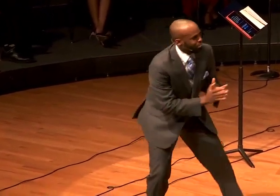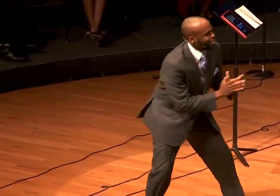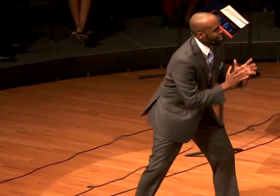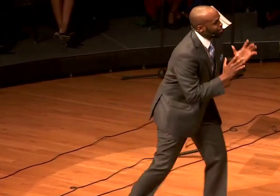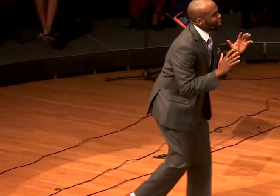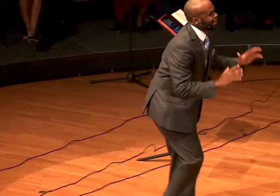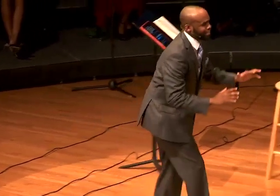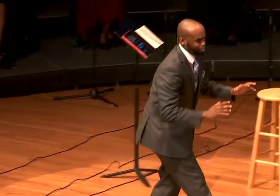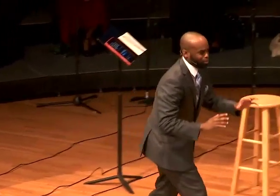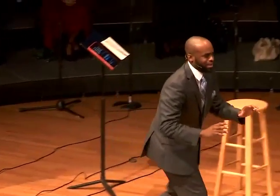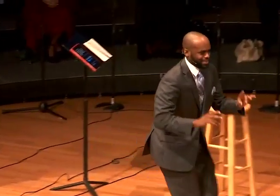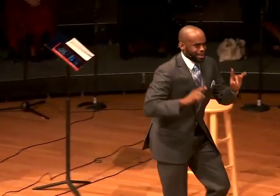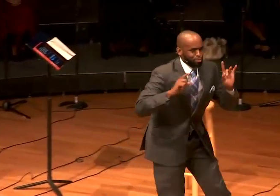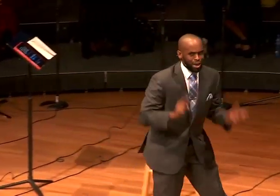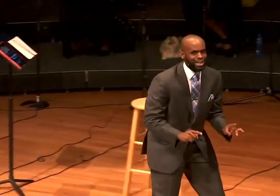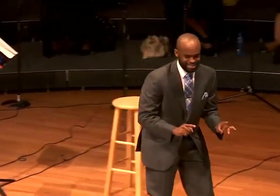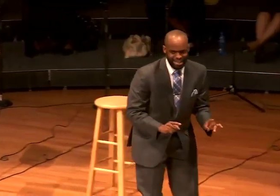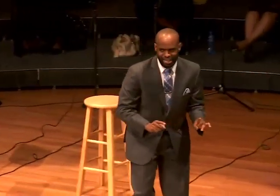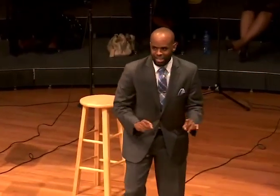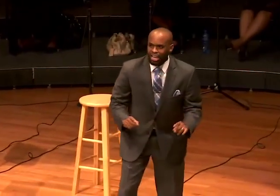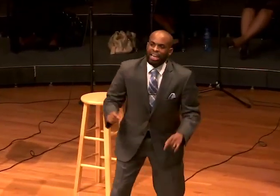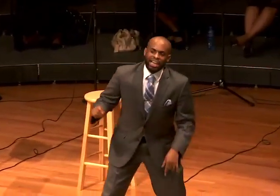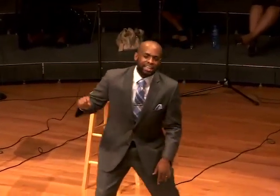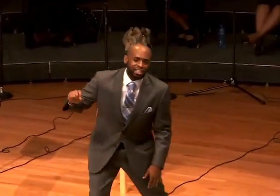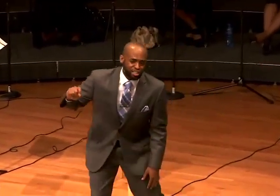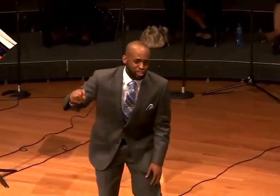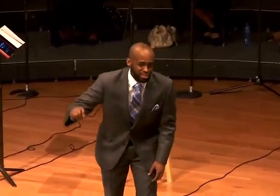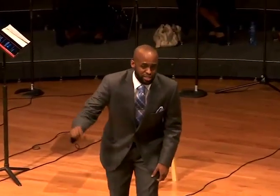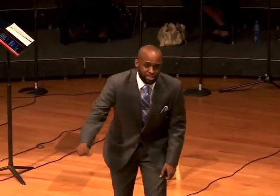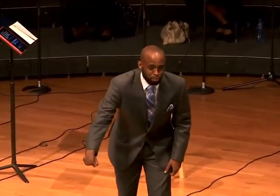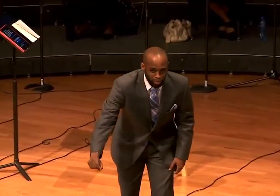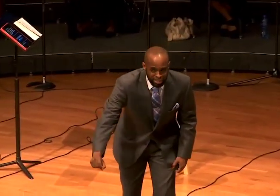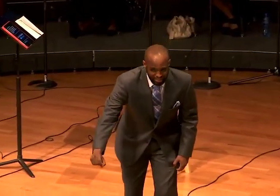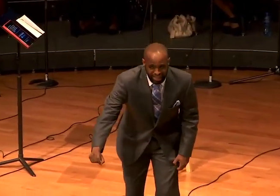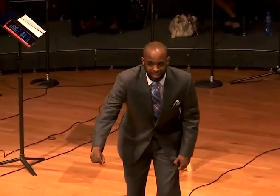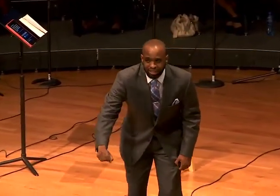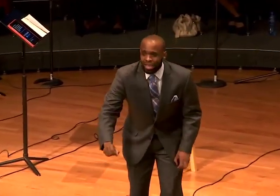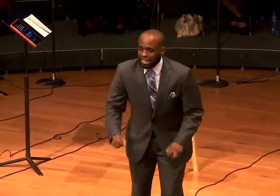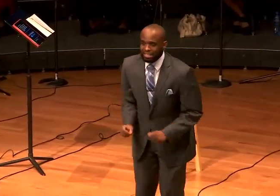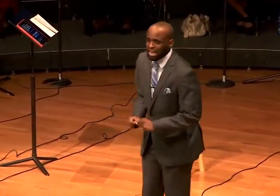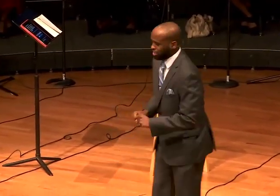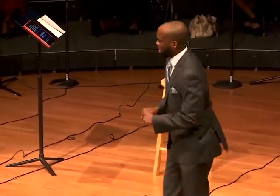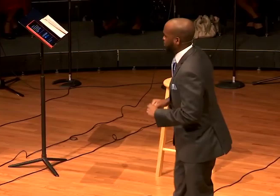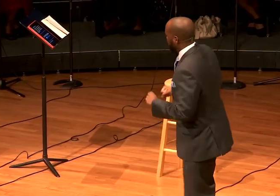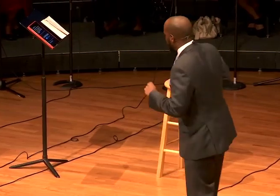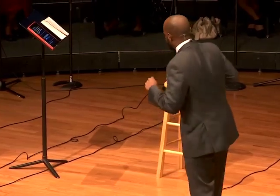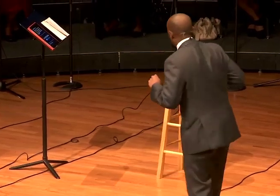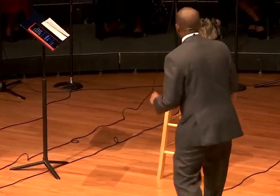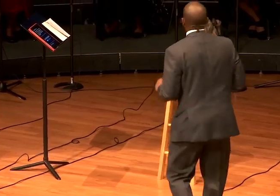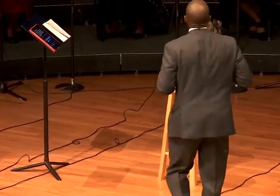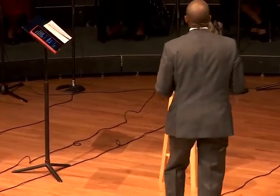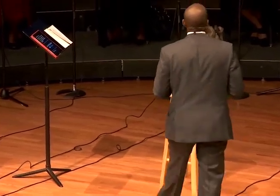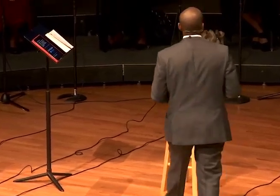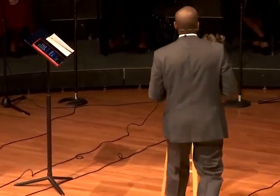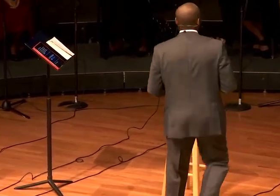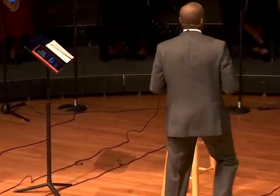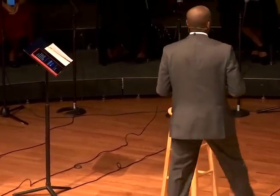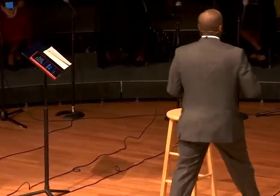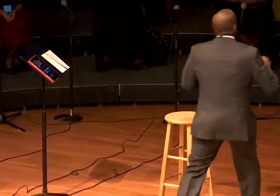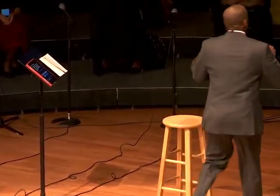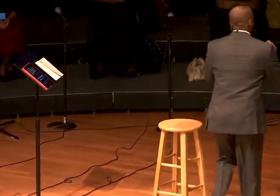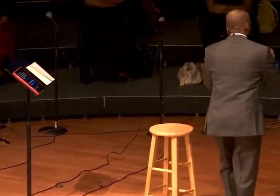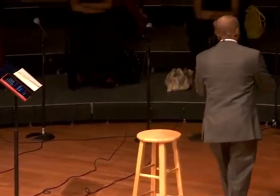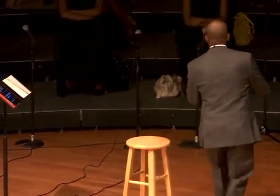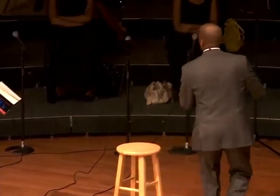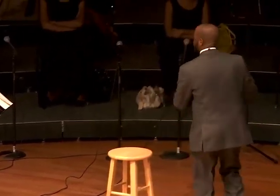crazy for me because I'm looking at the story and say, wait a second. He doesn't just need to breathe again. It's not just like we need to get his heart pumping